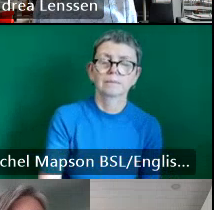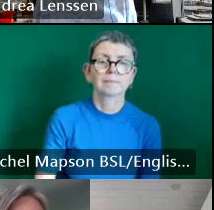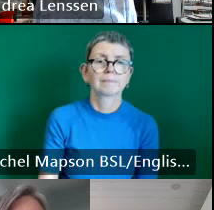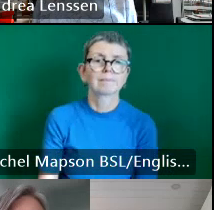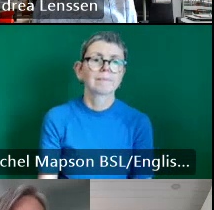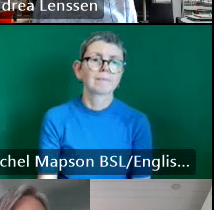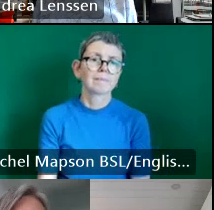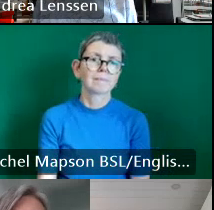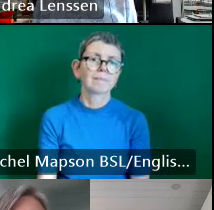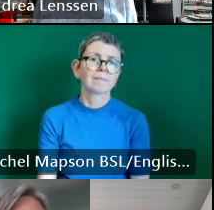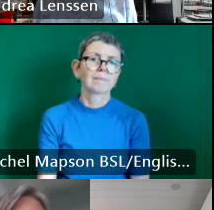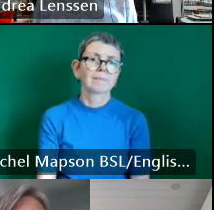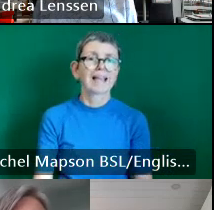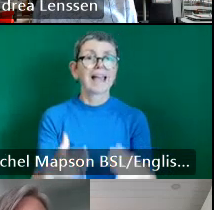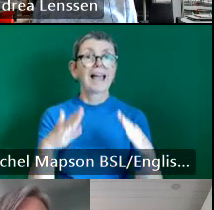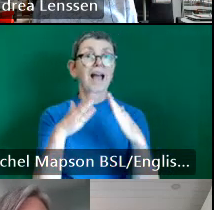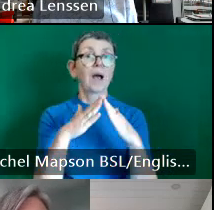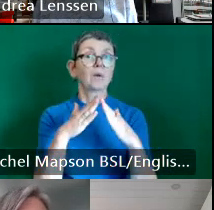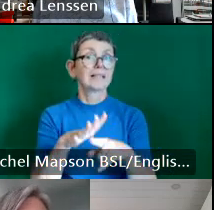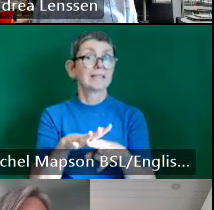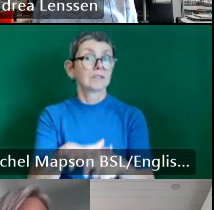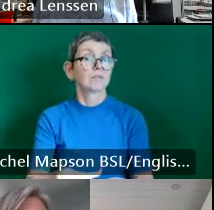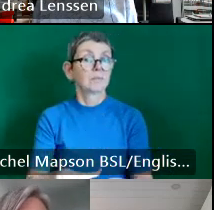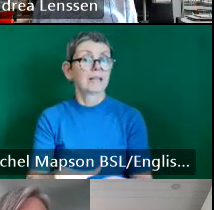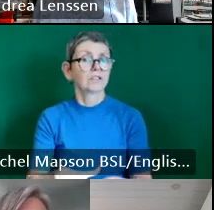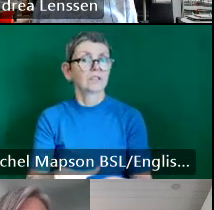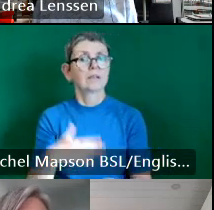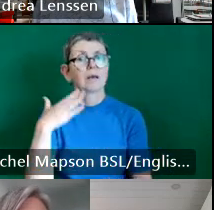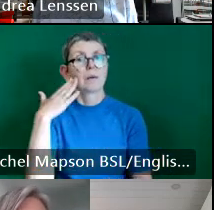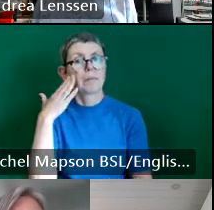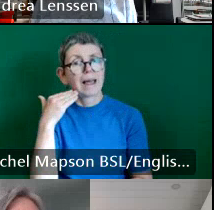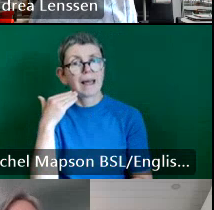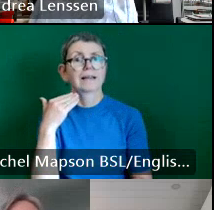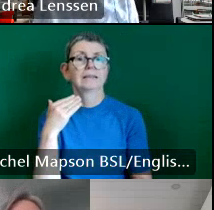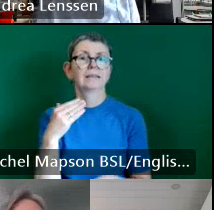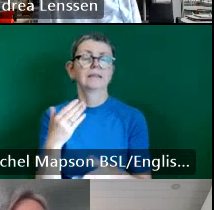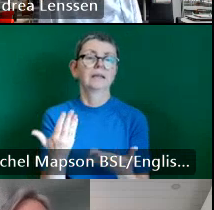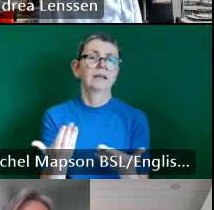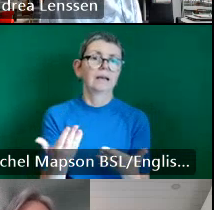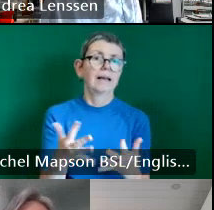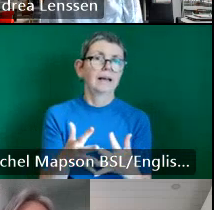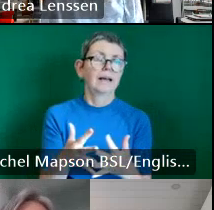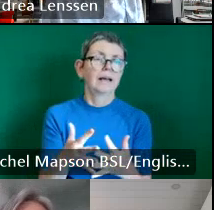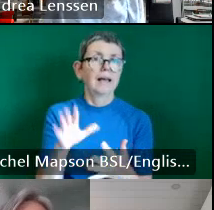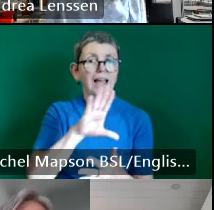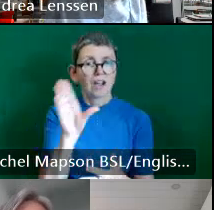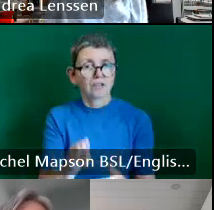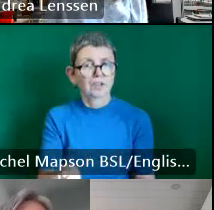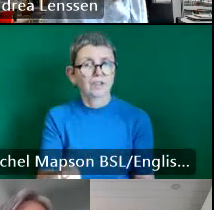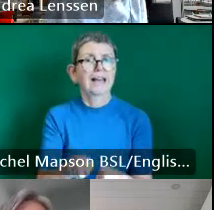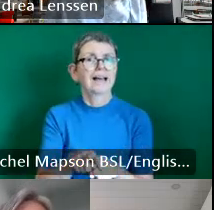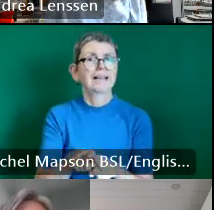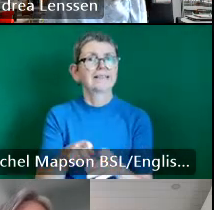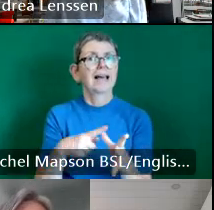Housing discrimination. Black, African, and Arab groups had the lowest rate of home ownership compared to